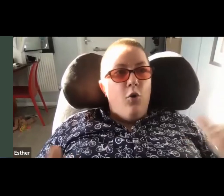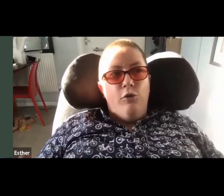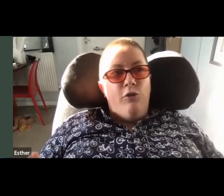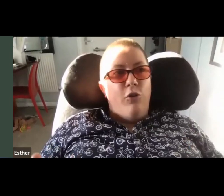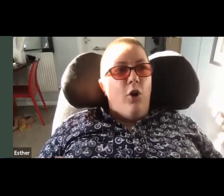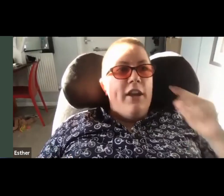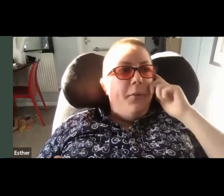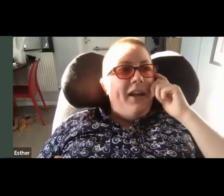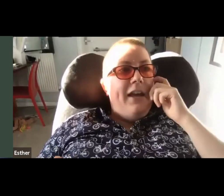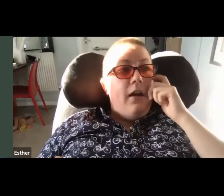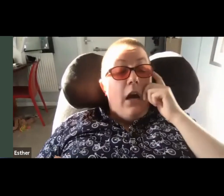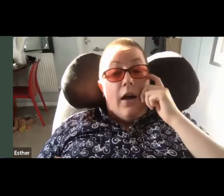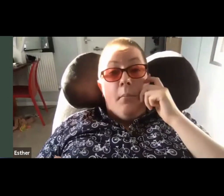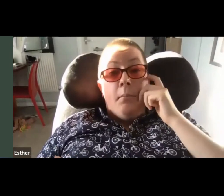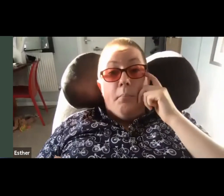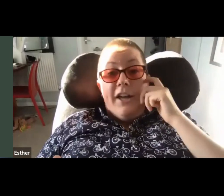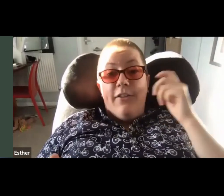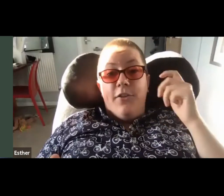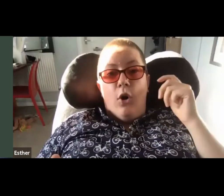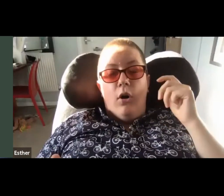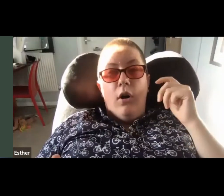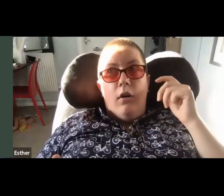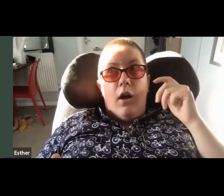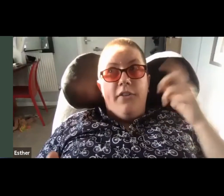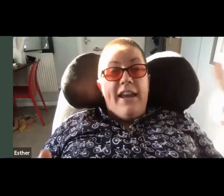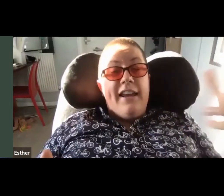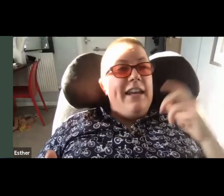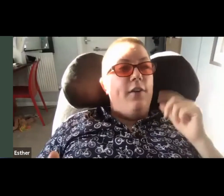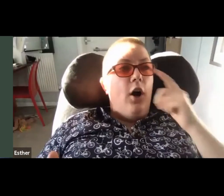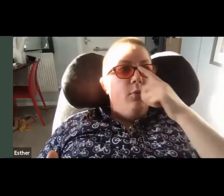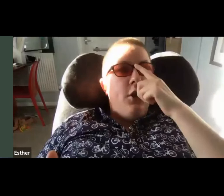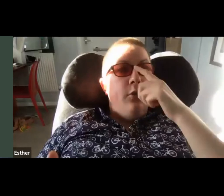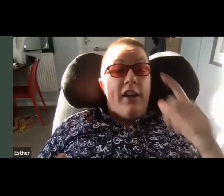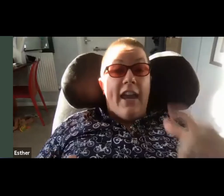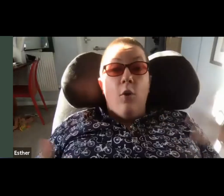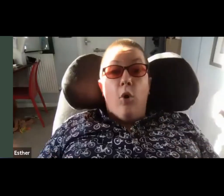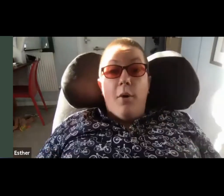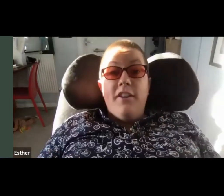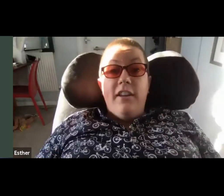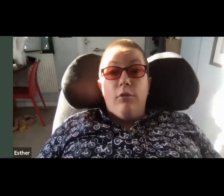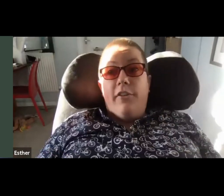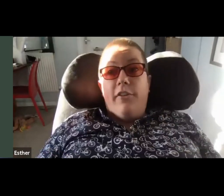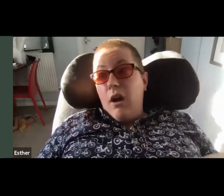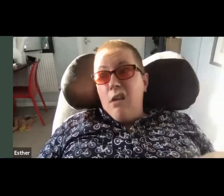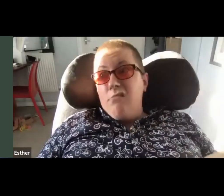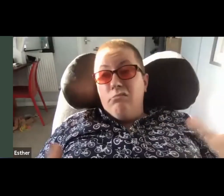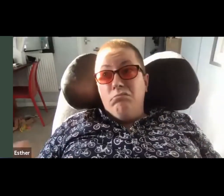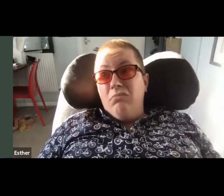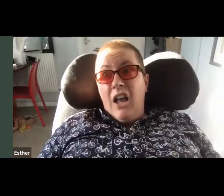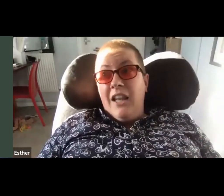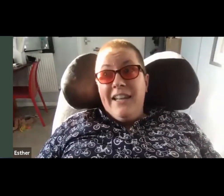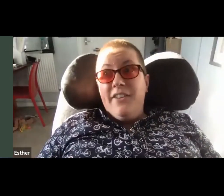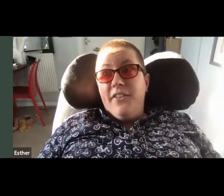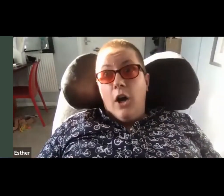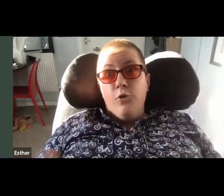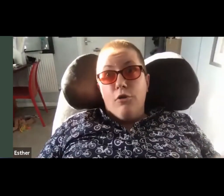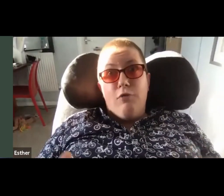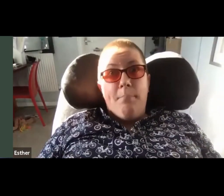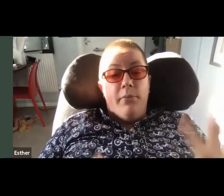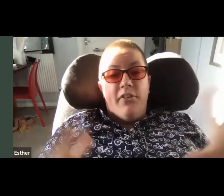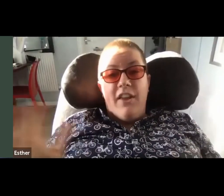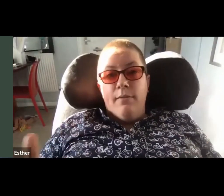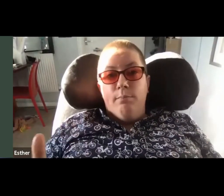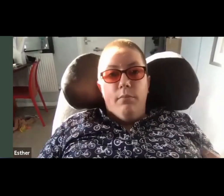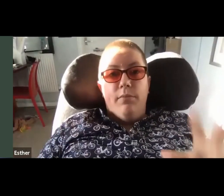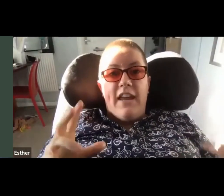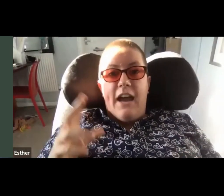learned an awful lot in doing it, but it's not a technique that I would use again, although it did result in at least 100